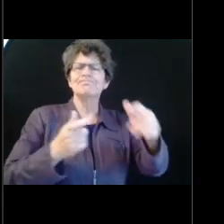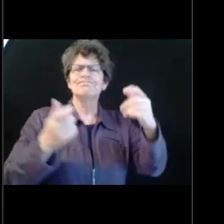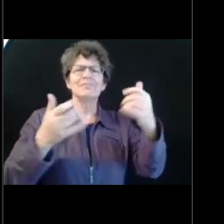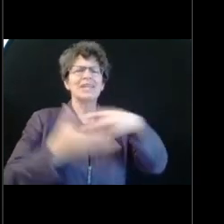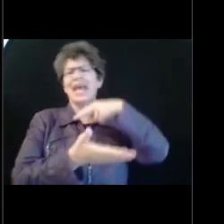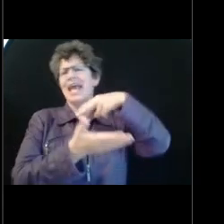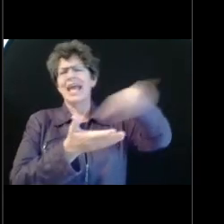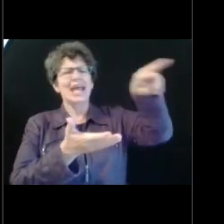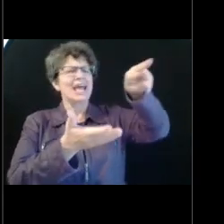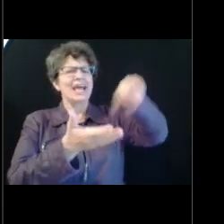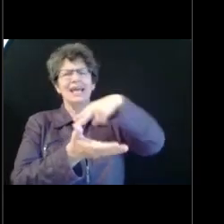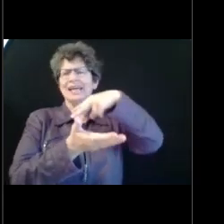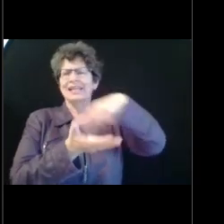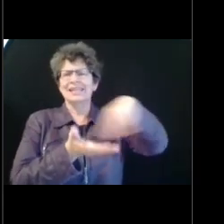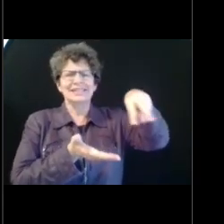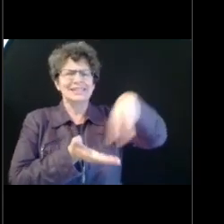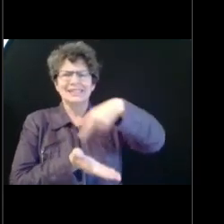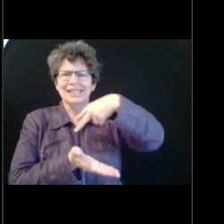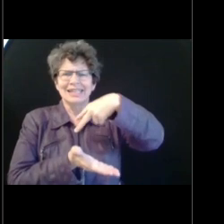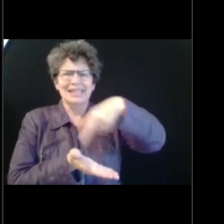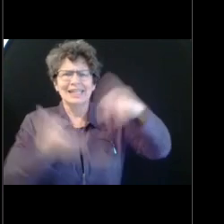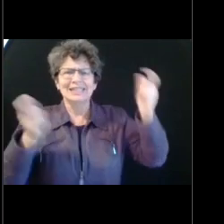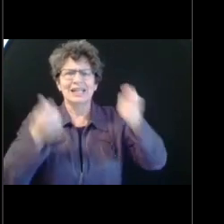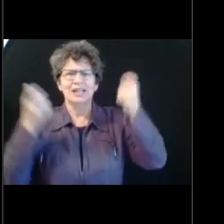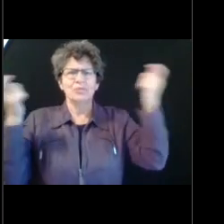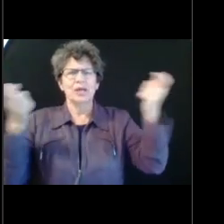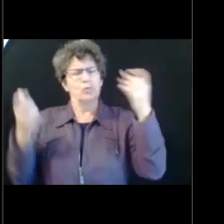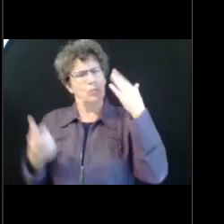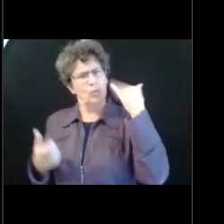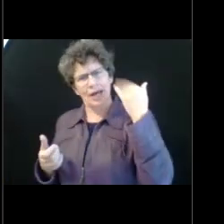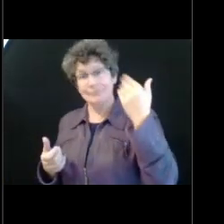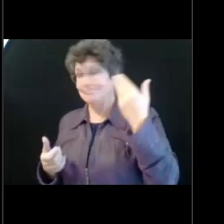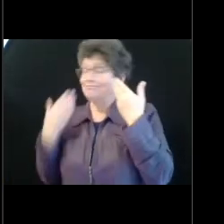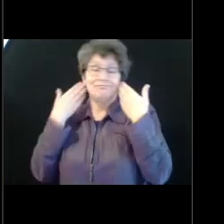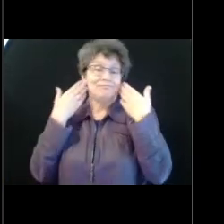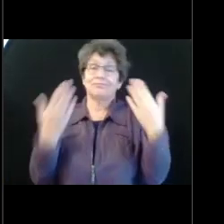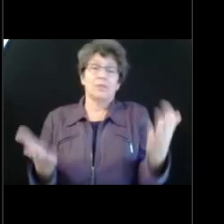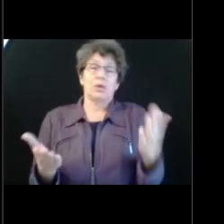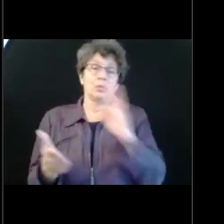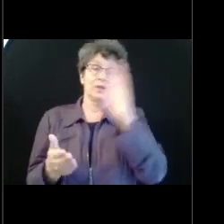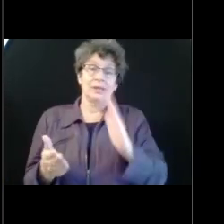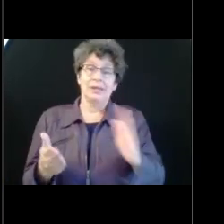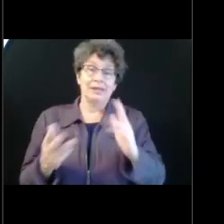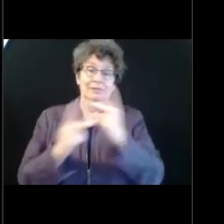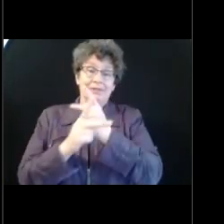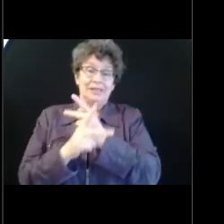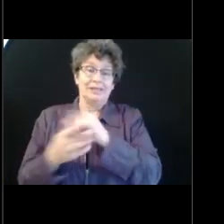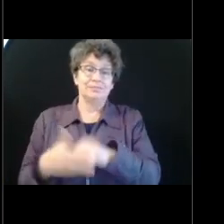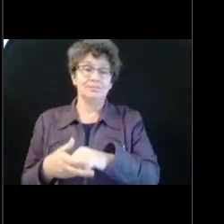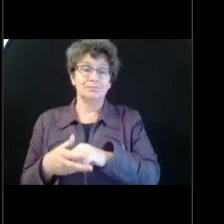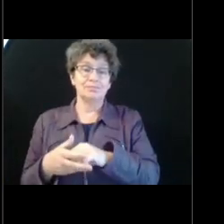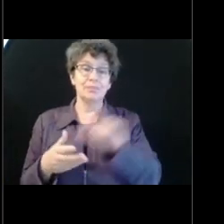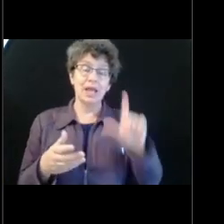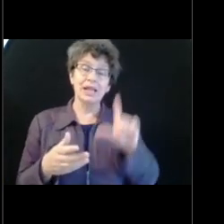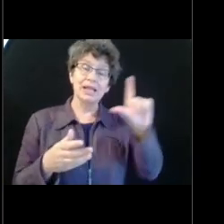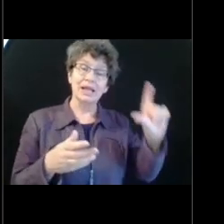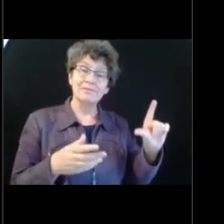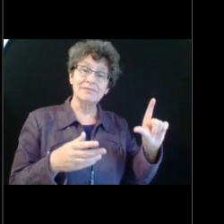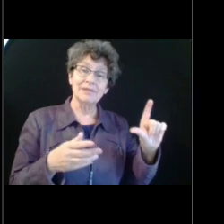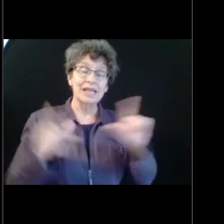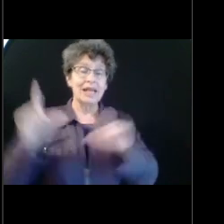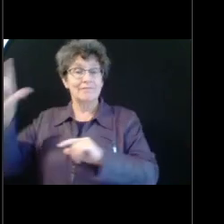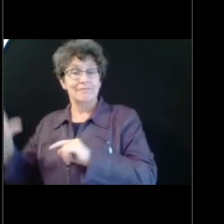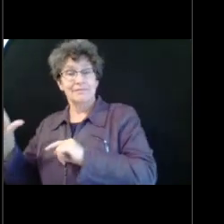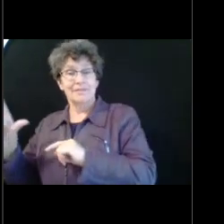up a storm halfway up the mountain. On the left-hand side is my husband, Jeff, and our